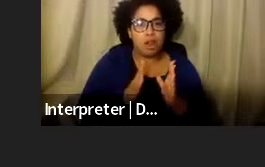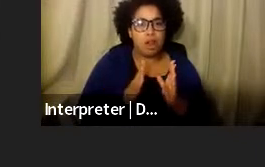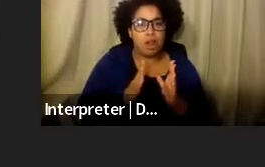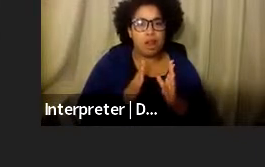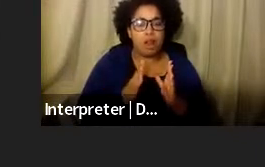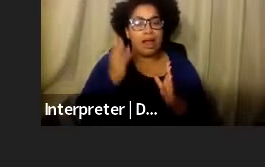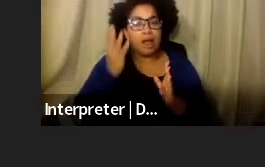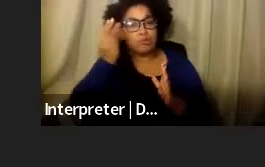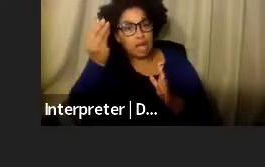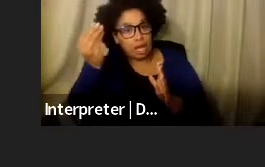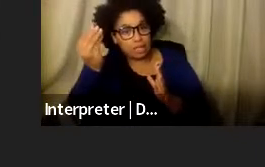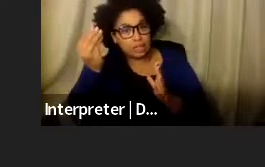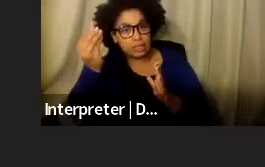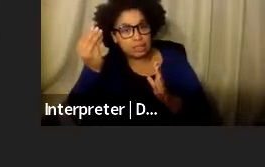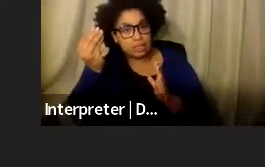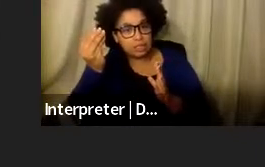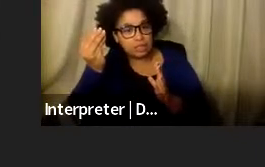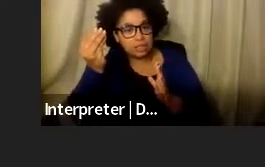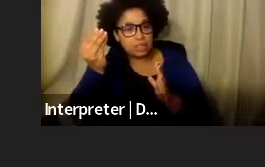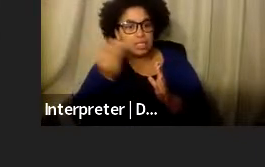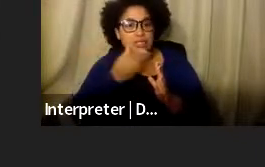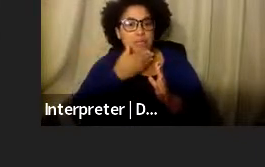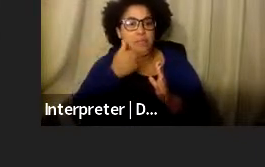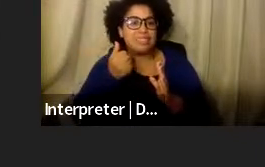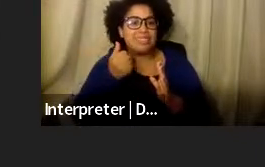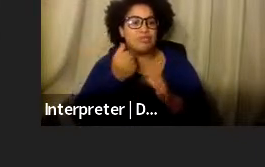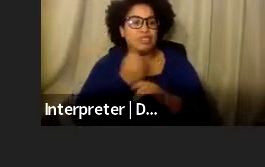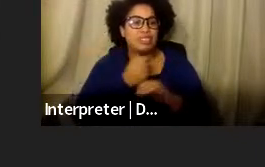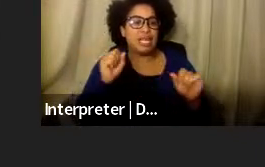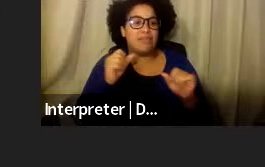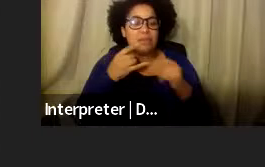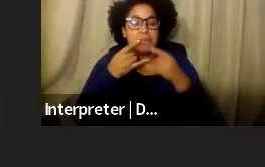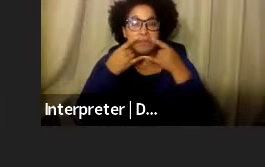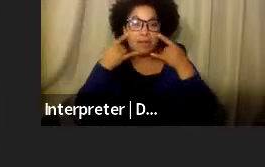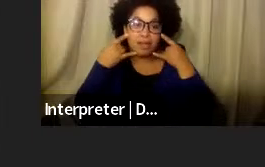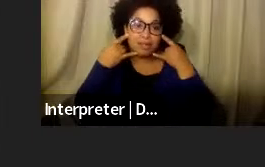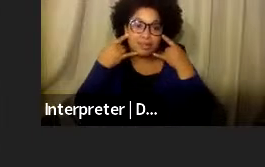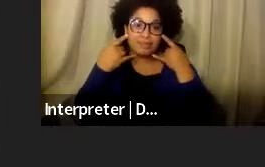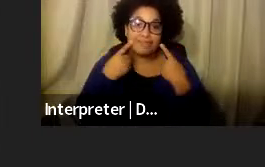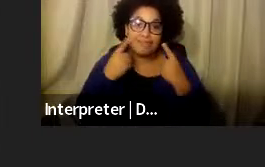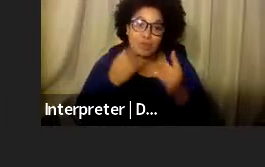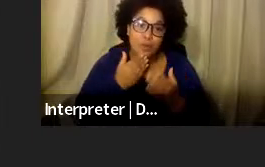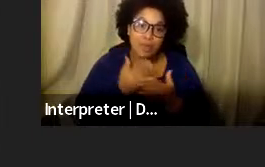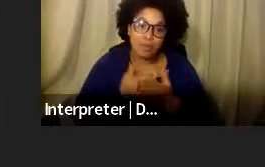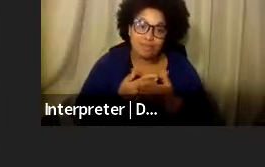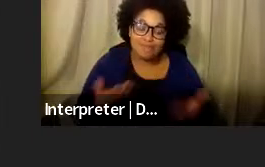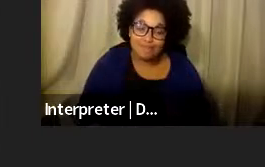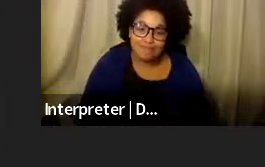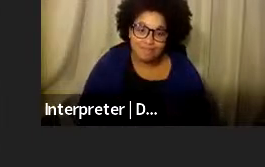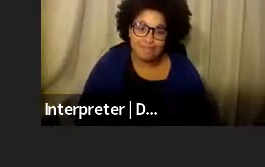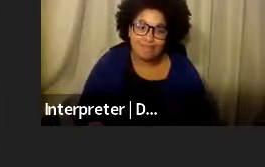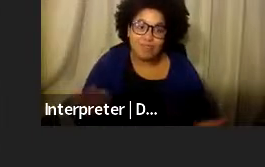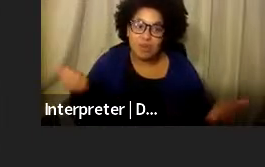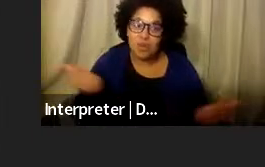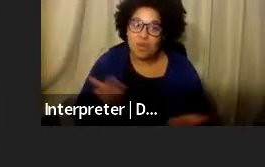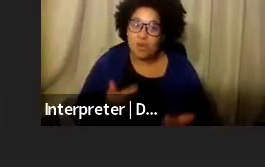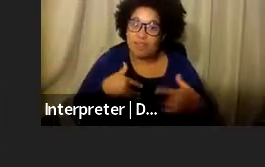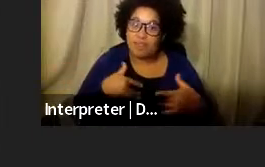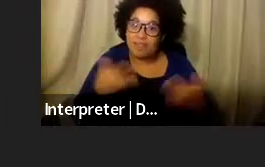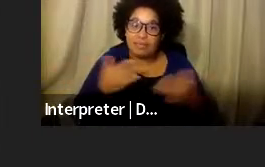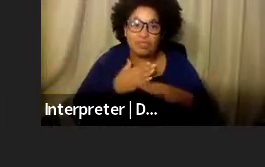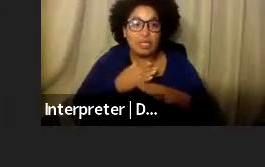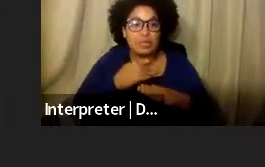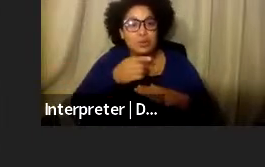even outside is a good way to keep them safer. Masks work great for all of these things. Protect